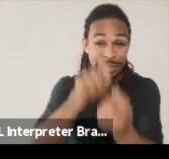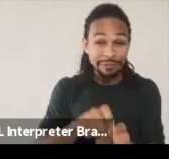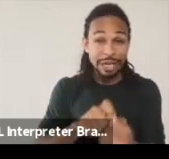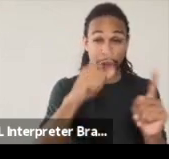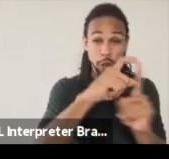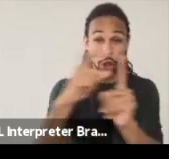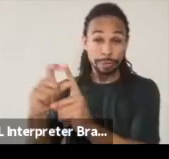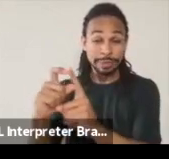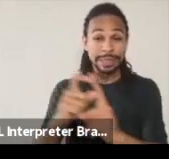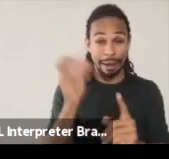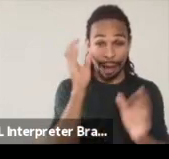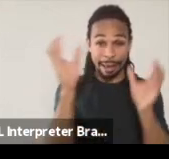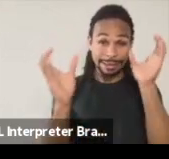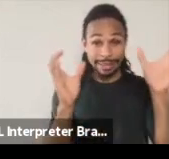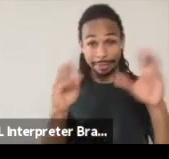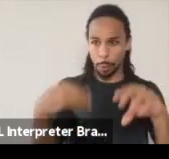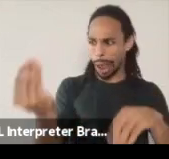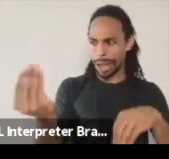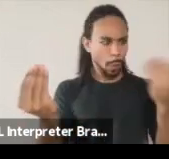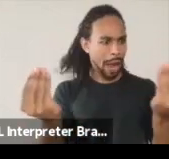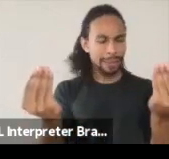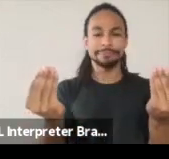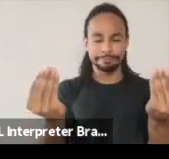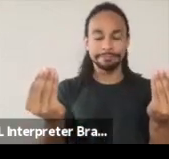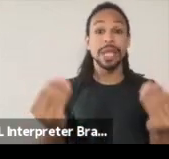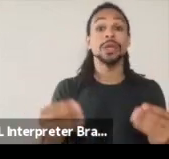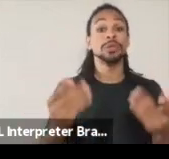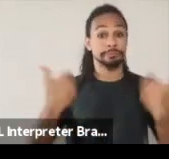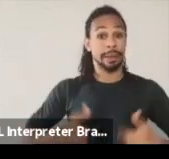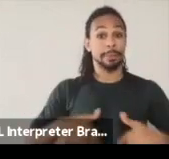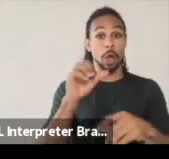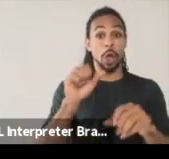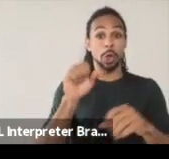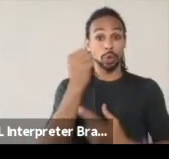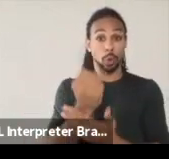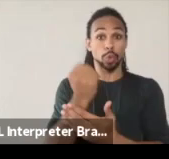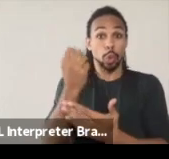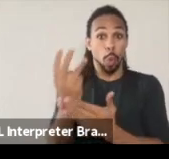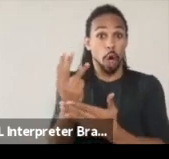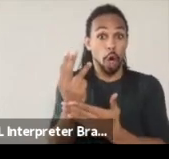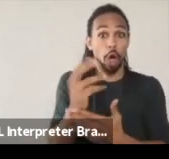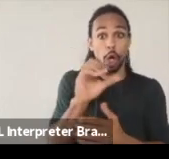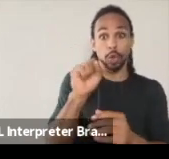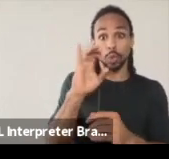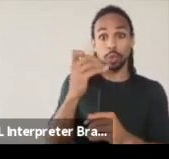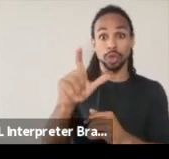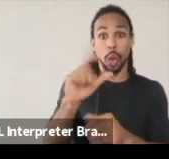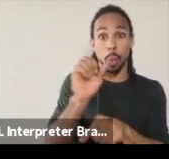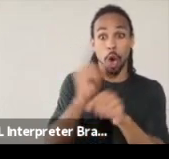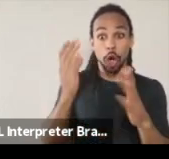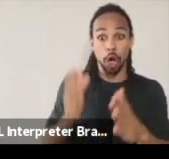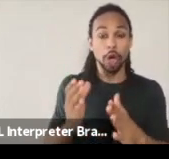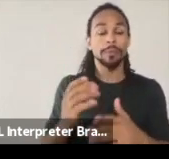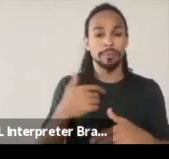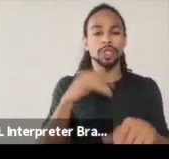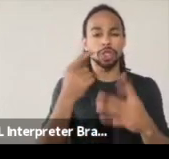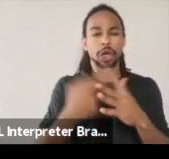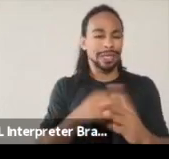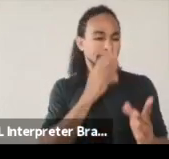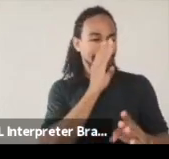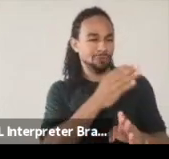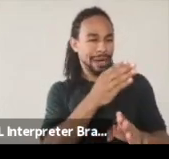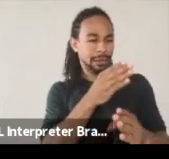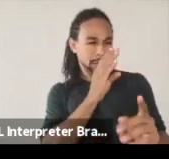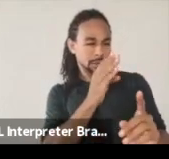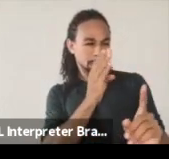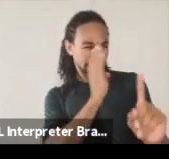And what I'll say is that in my own work as a social worker who started out in direct service practices and then kind of